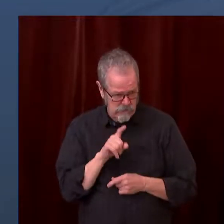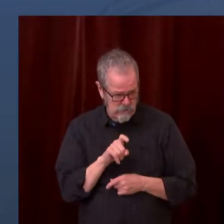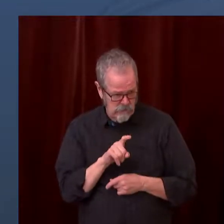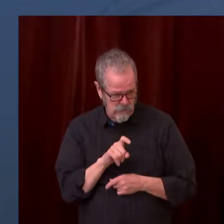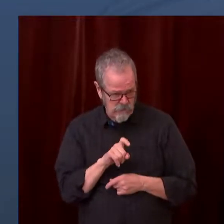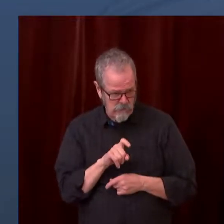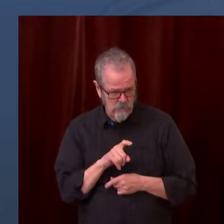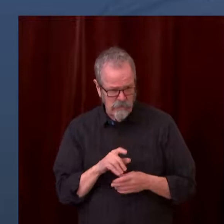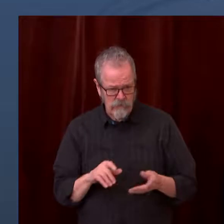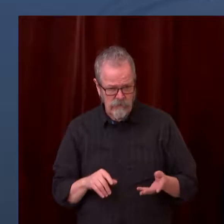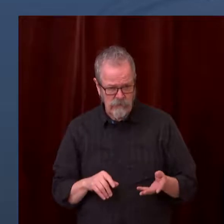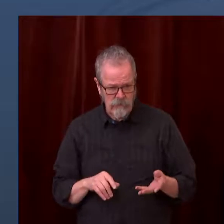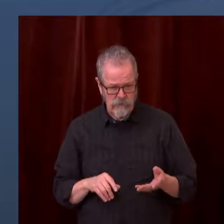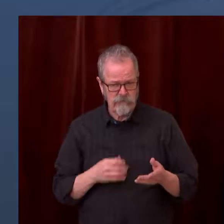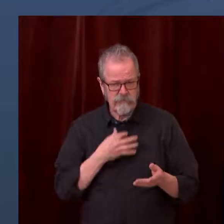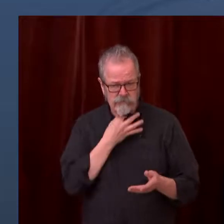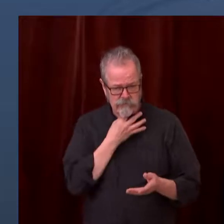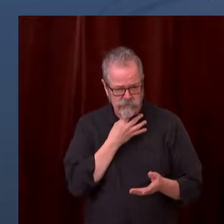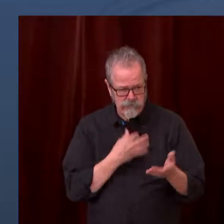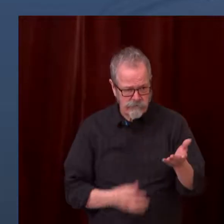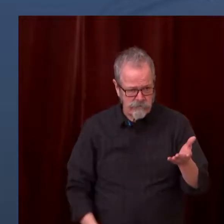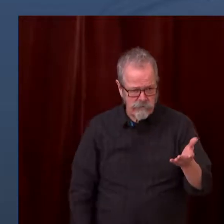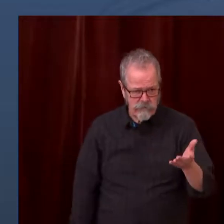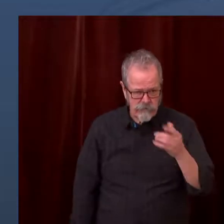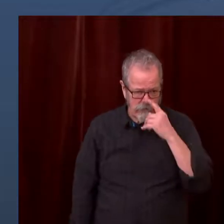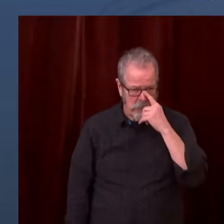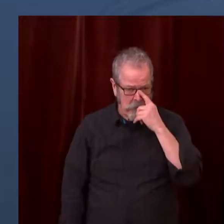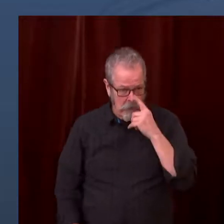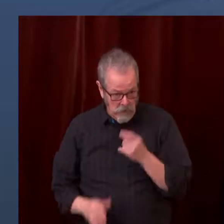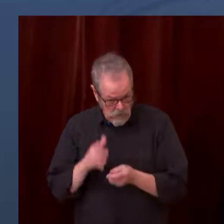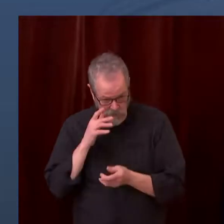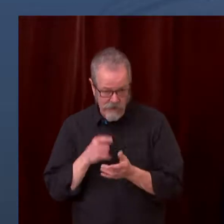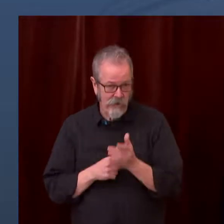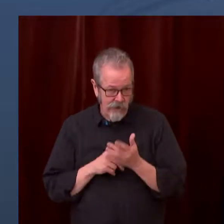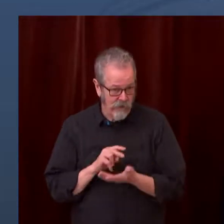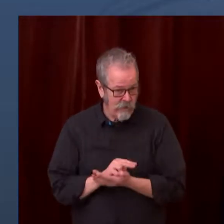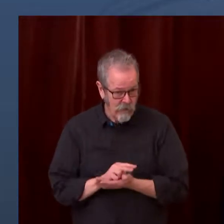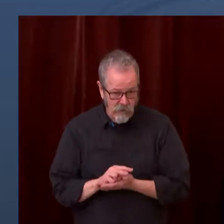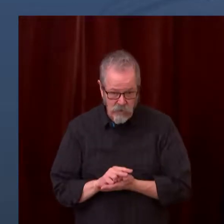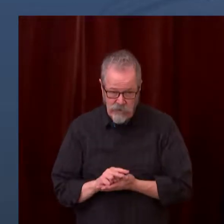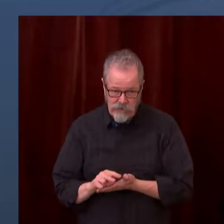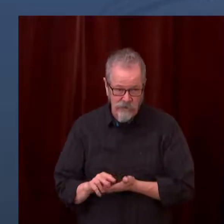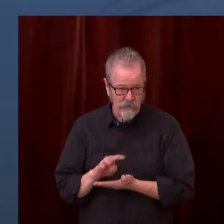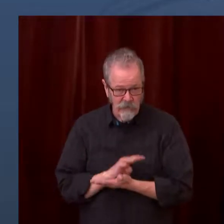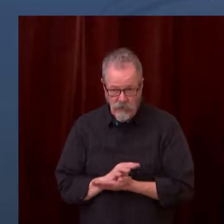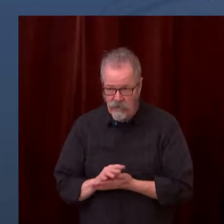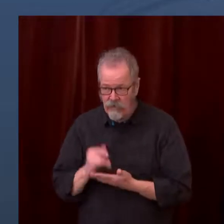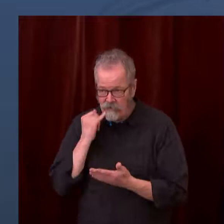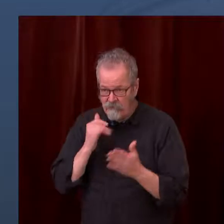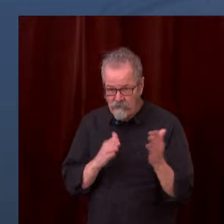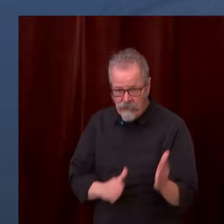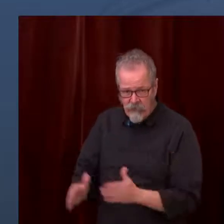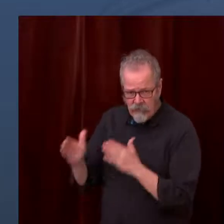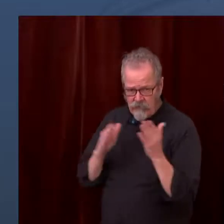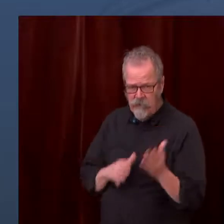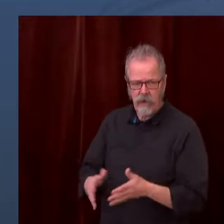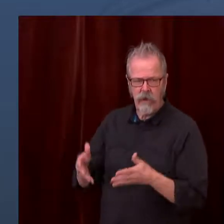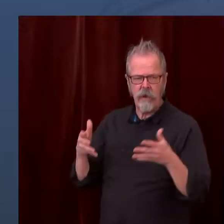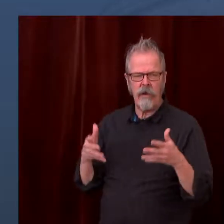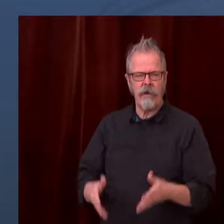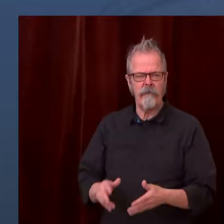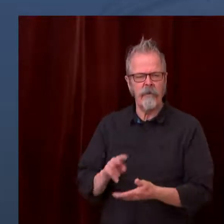weeks to get started? That only leaves them 3 or 4 weeks to have them in the classroom. Yes, we are expecting that, because it is